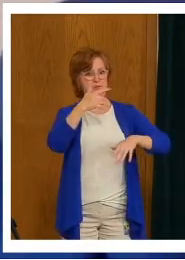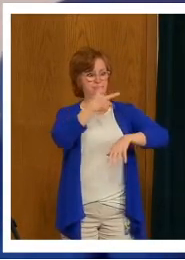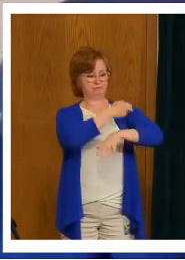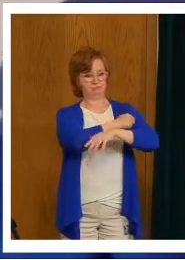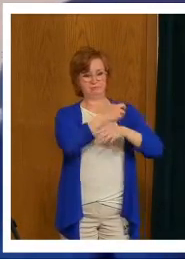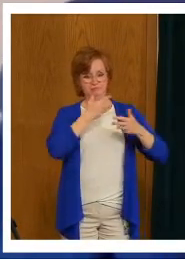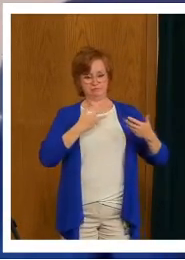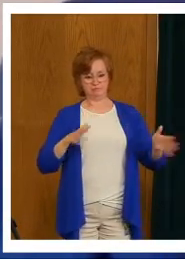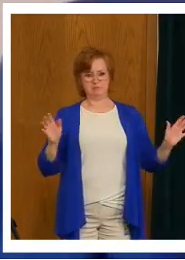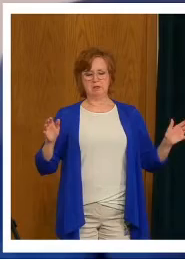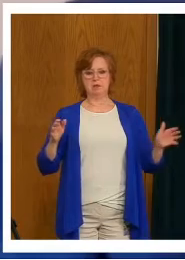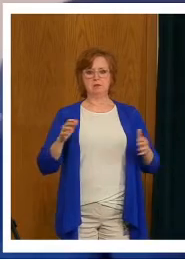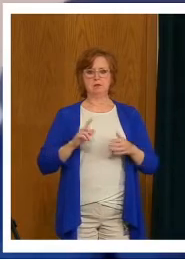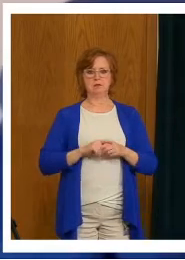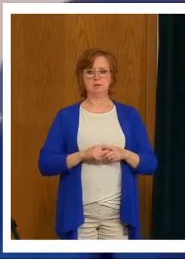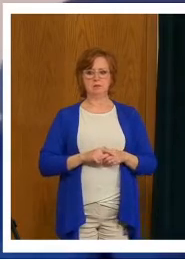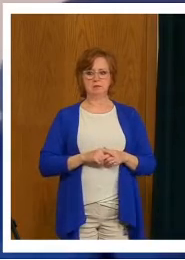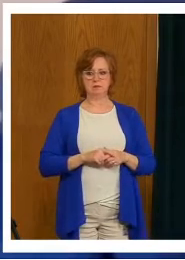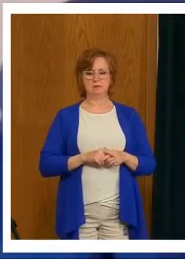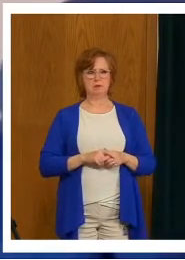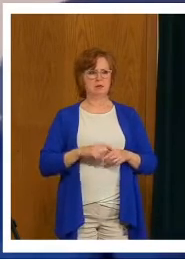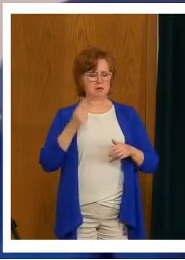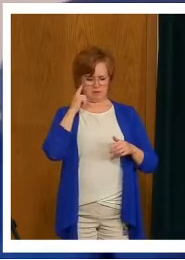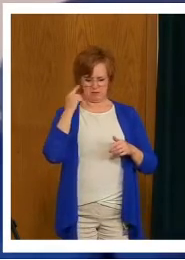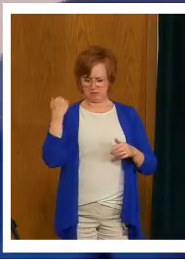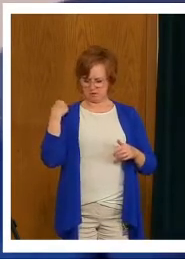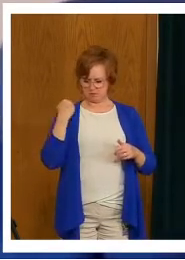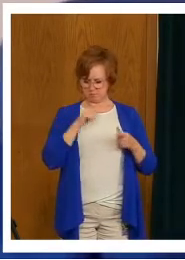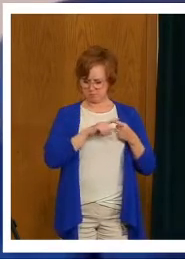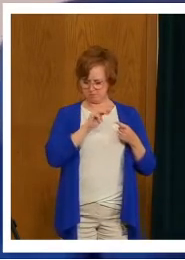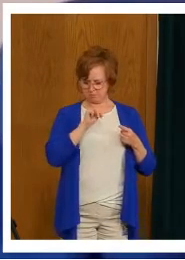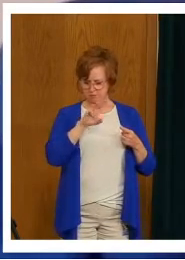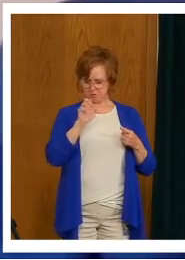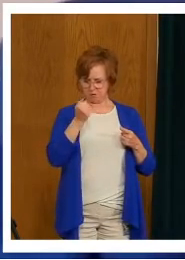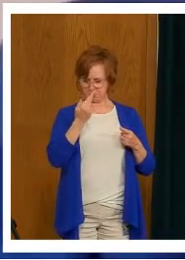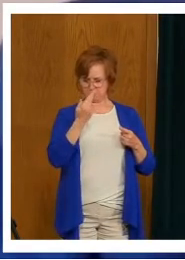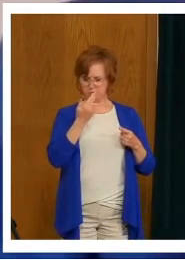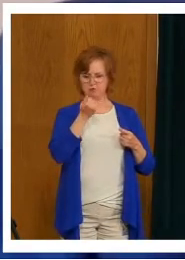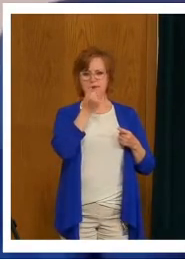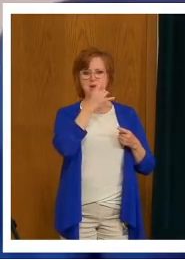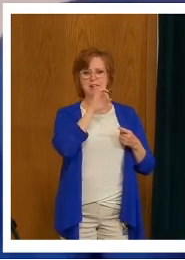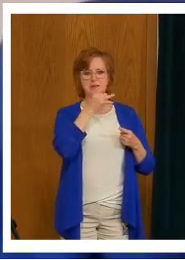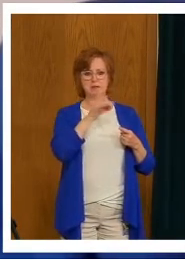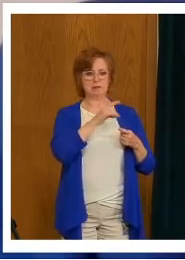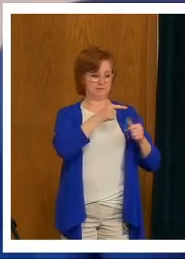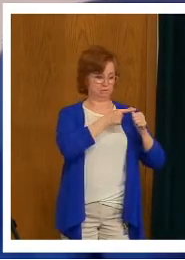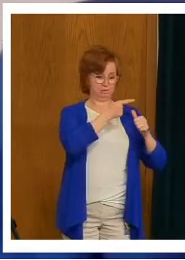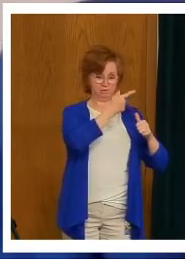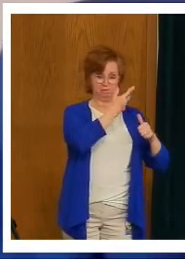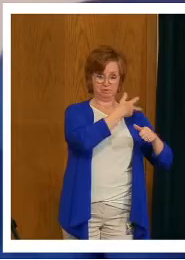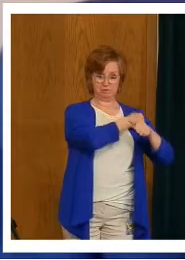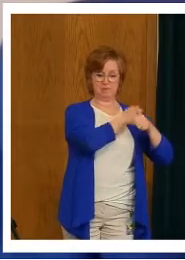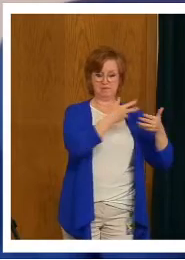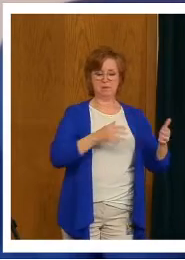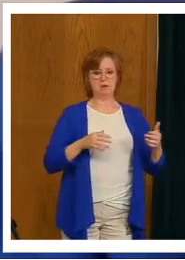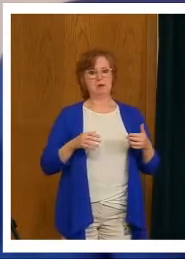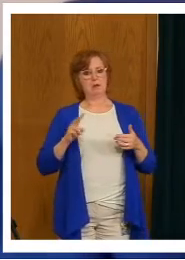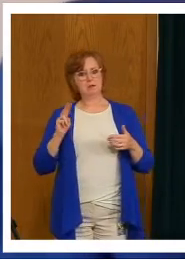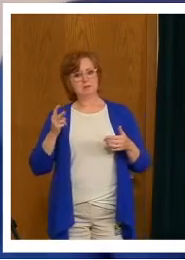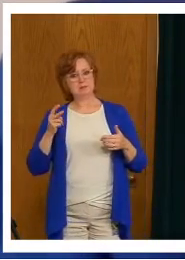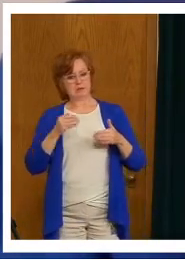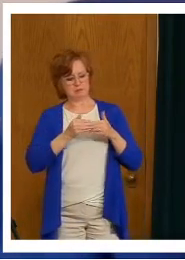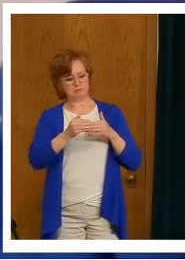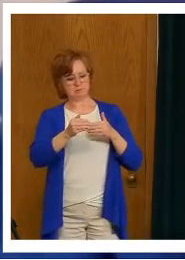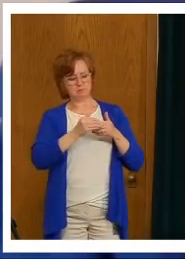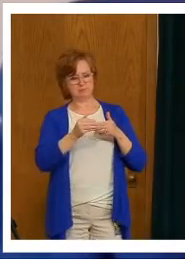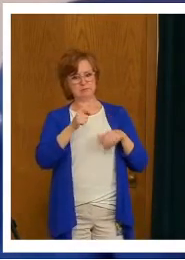province-wide back into, I believe, starting March 18th. So we haven't come close to the window where the second dose is